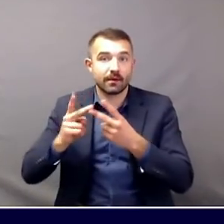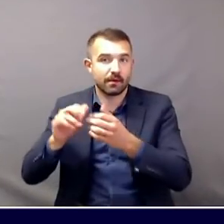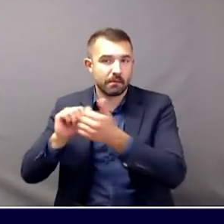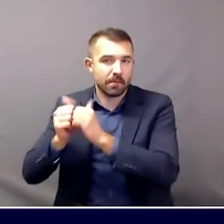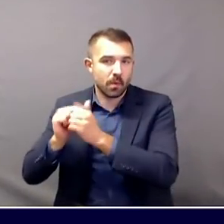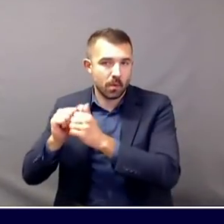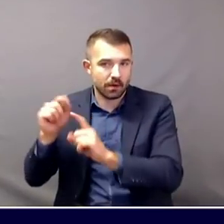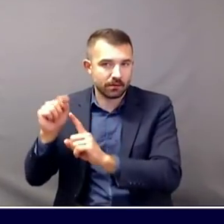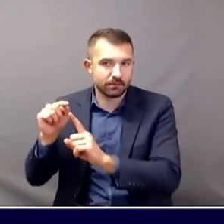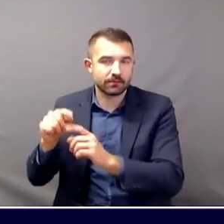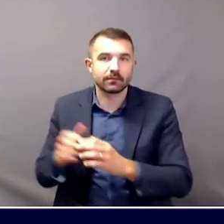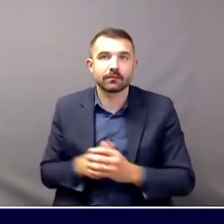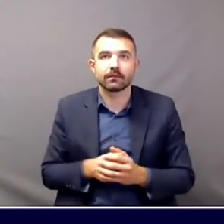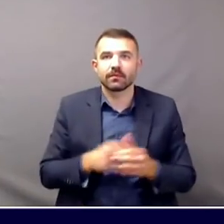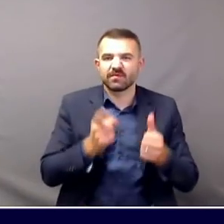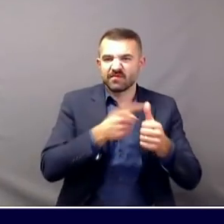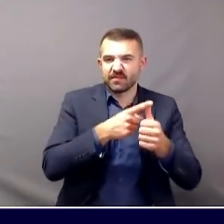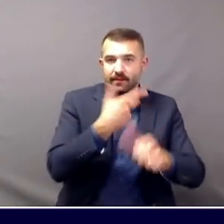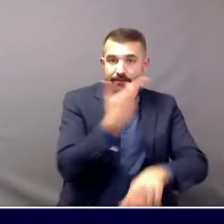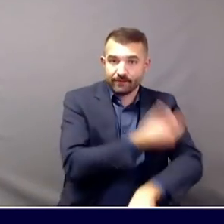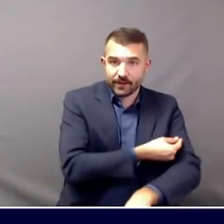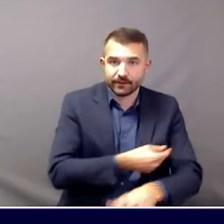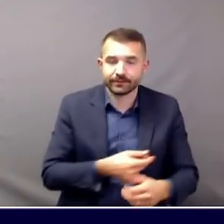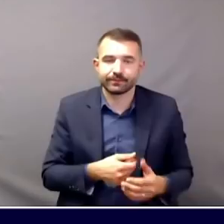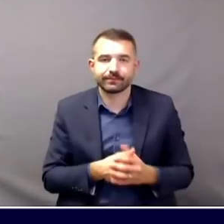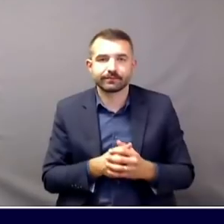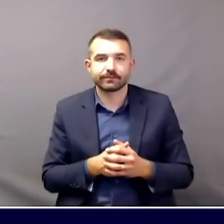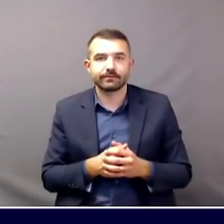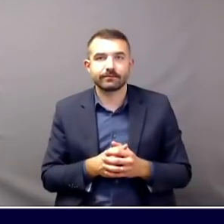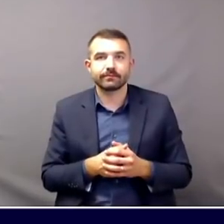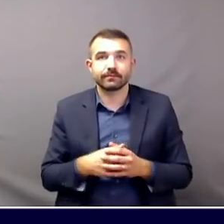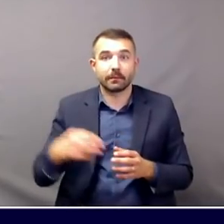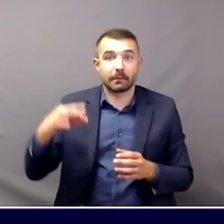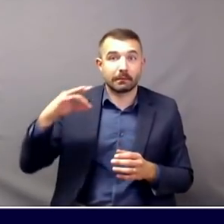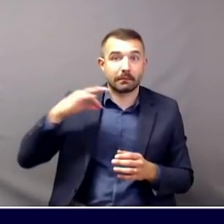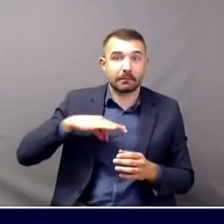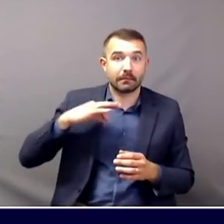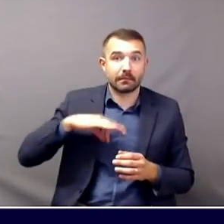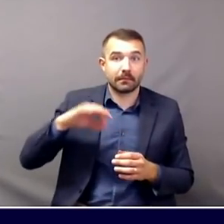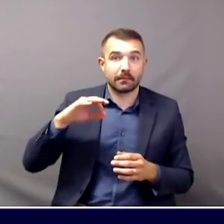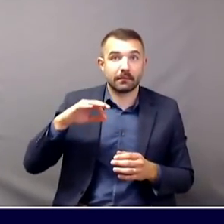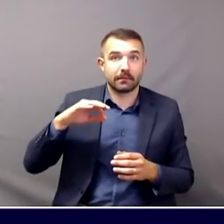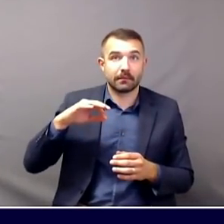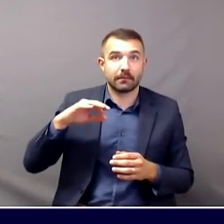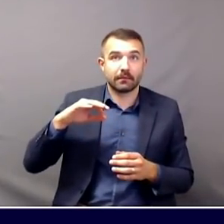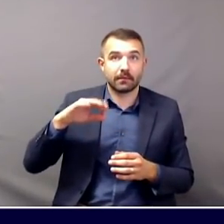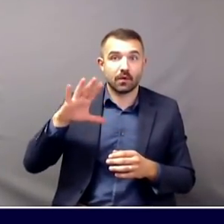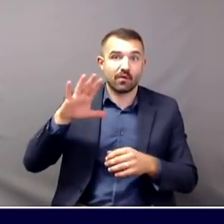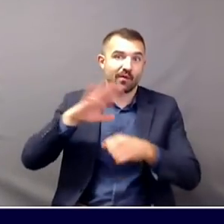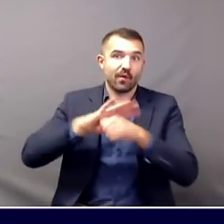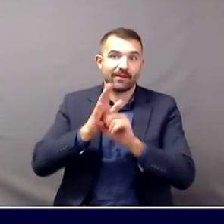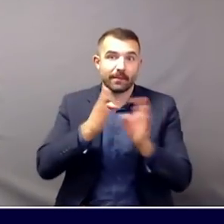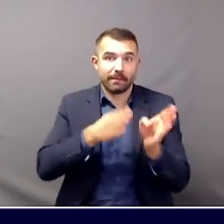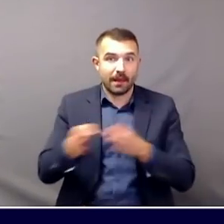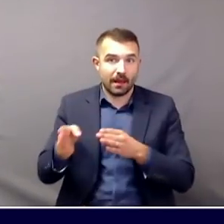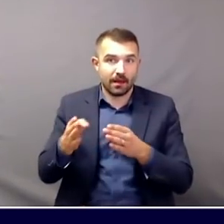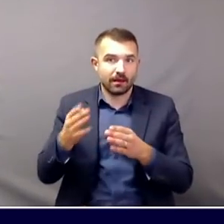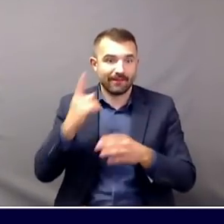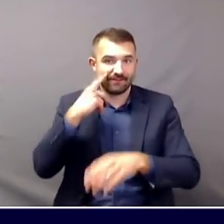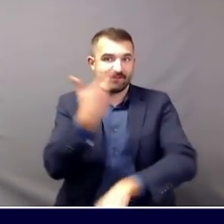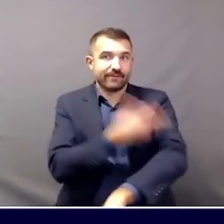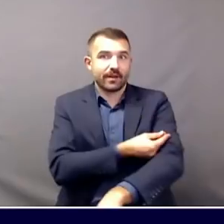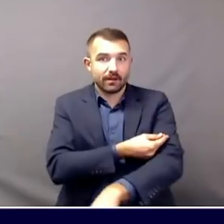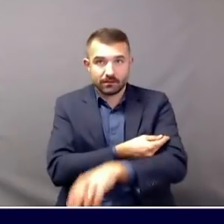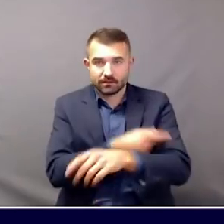first, we were looking at the Maine COVID-19 vaccination plan, specifically phase 2. We're wondering the